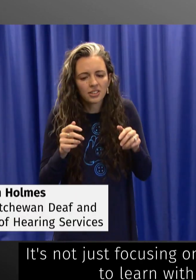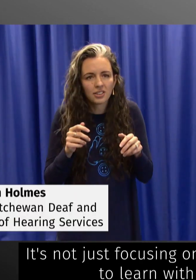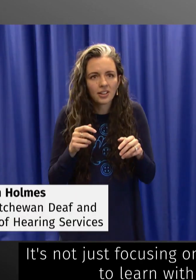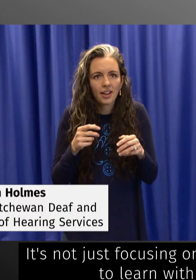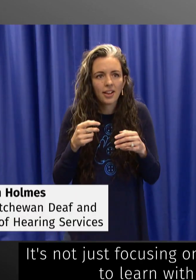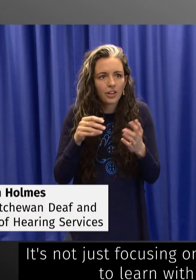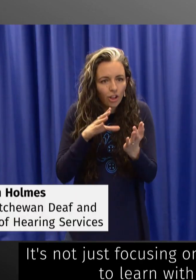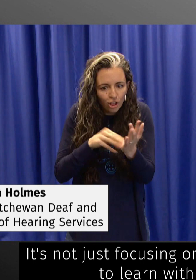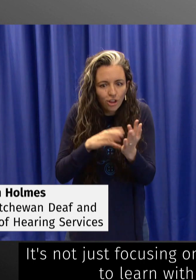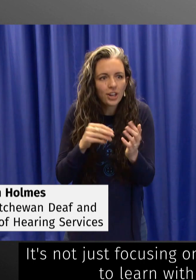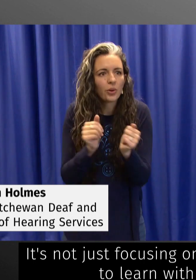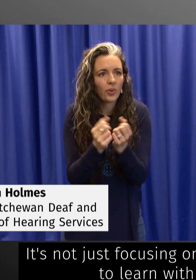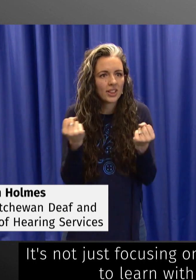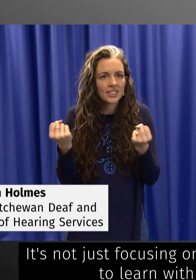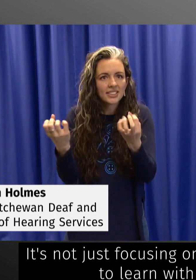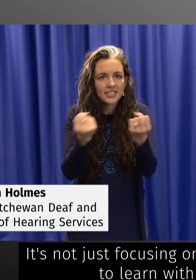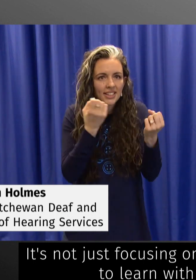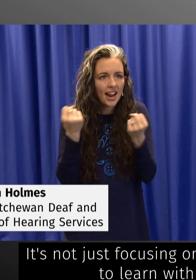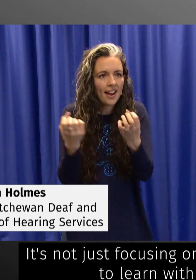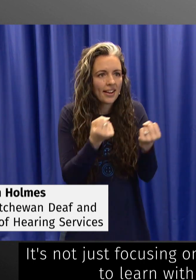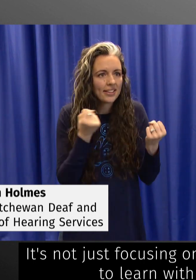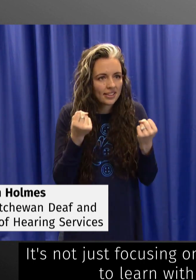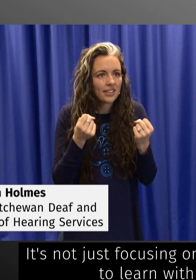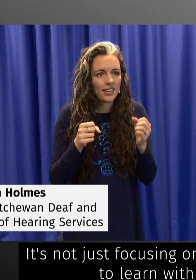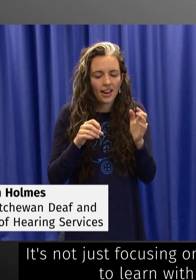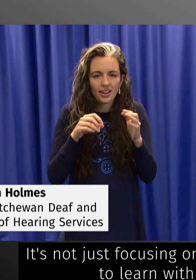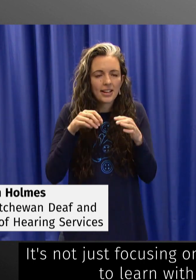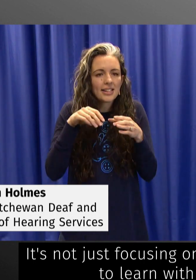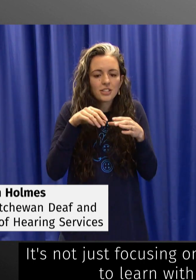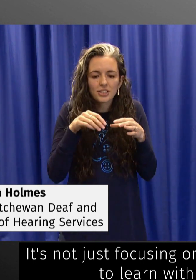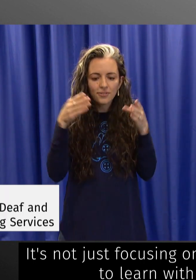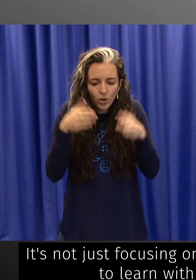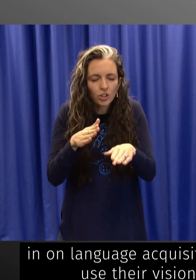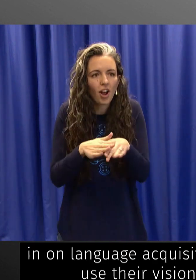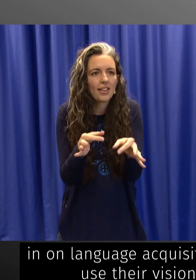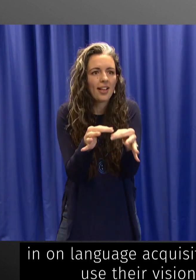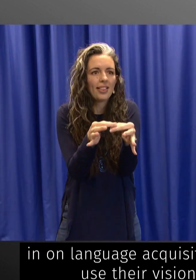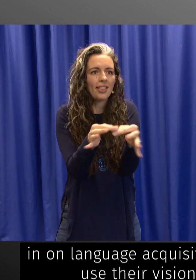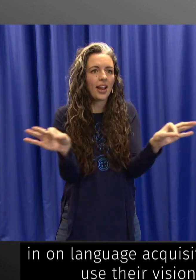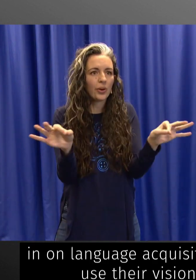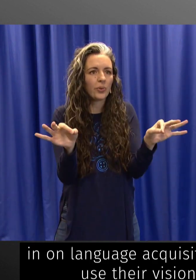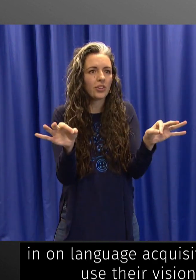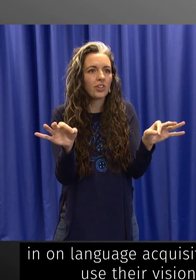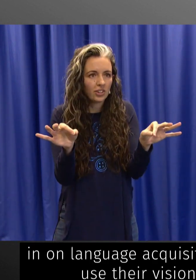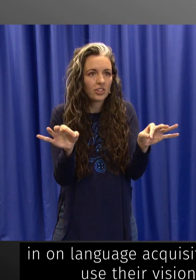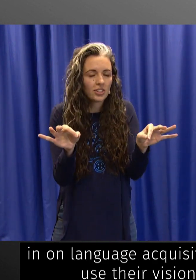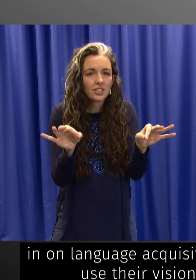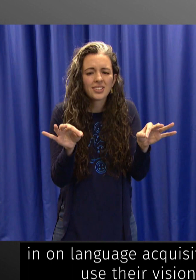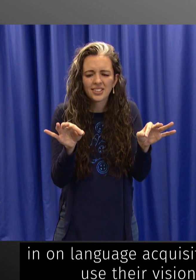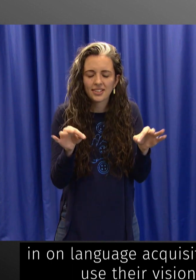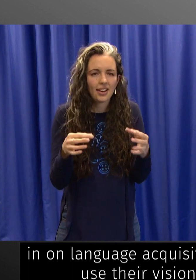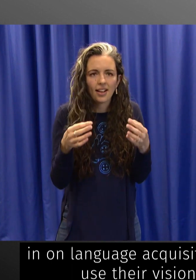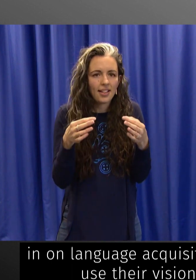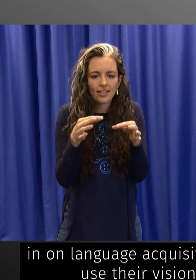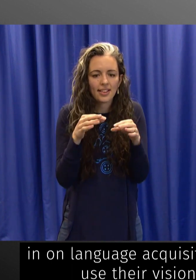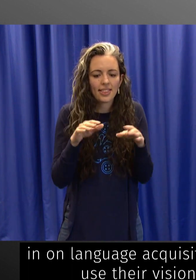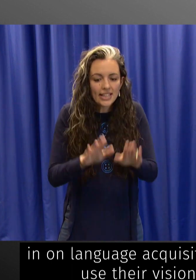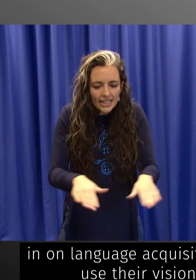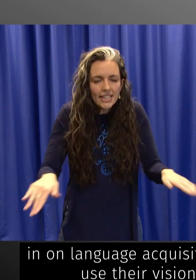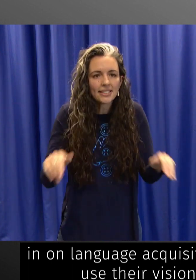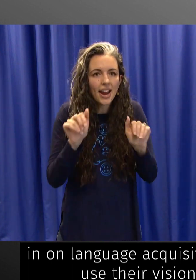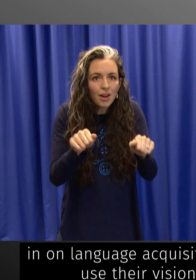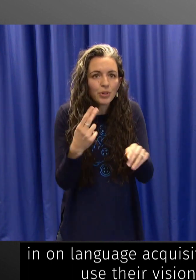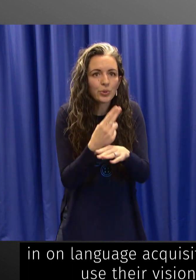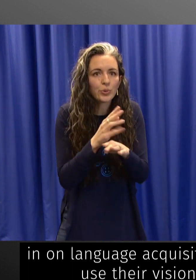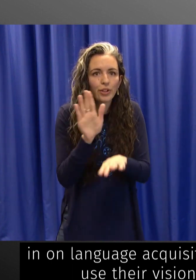hear, but also to learn with sign, and focusing in on language acquisition and the